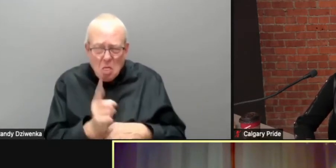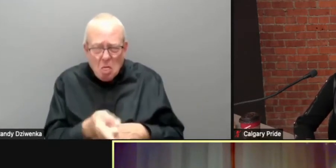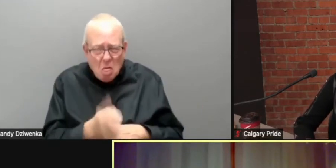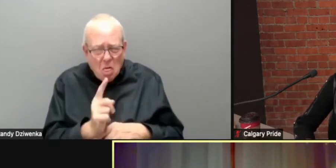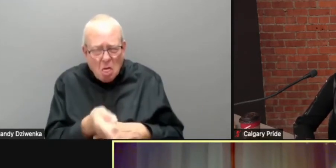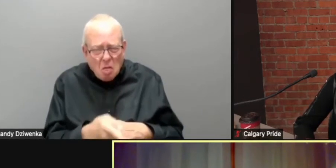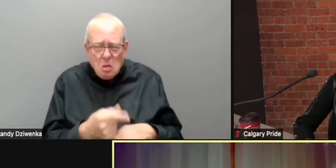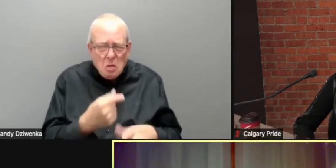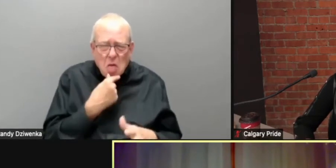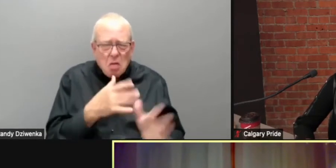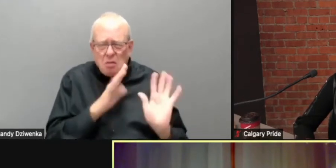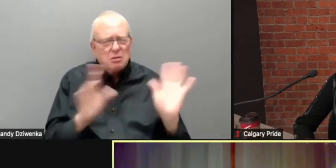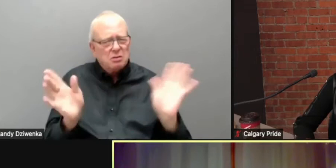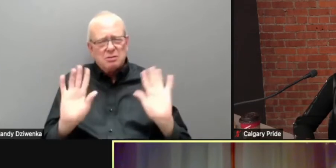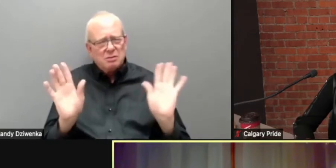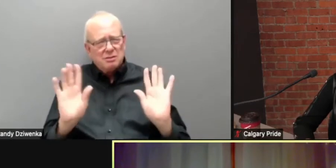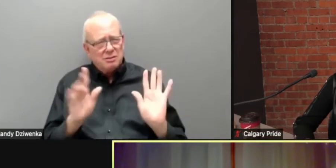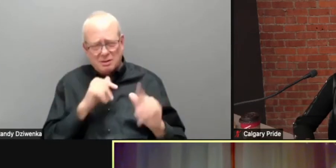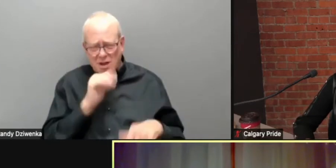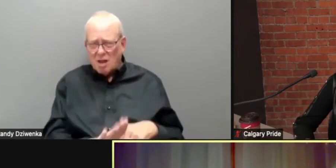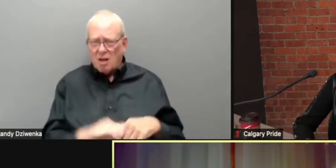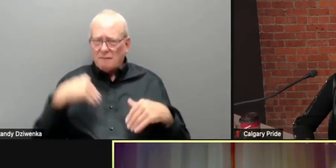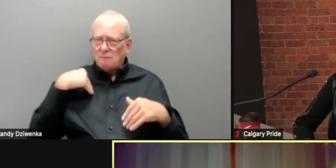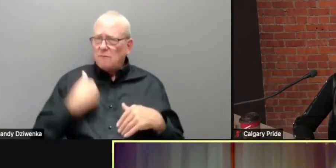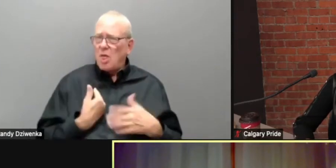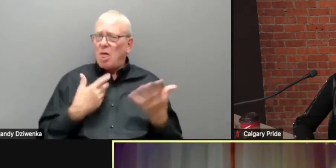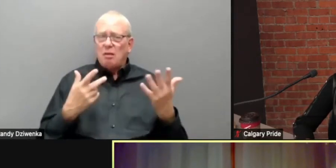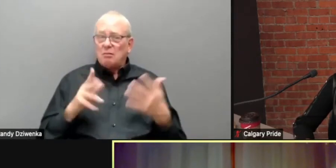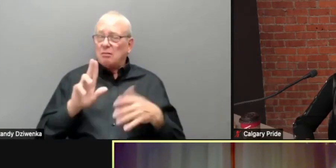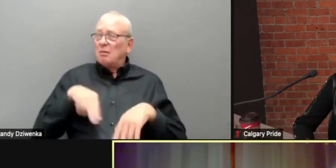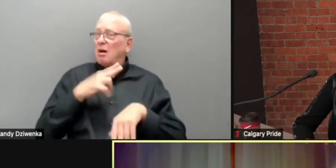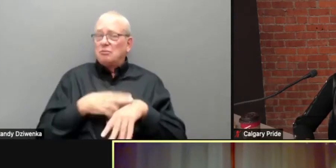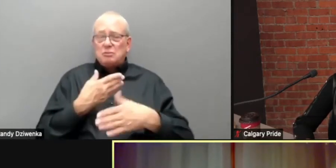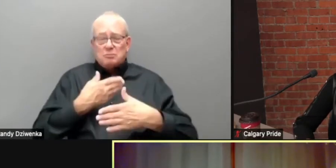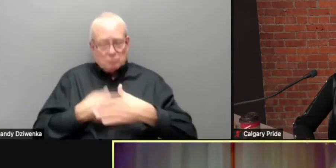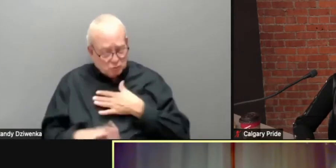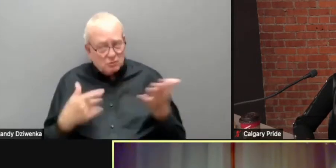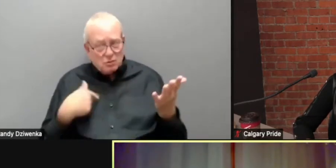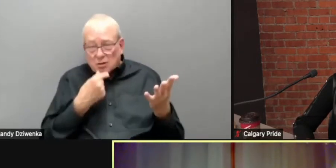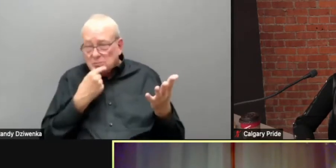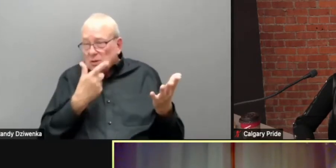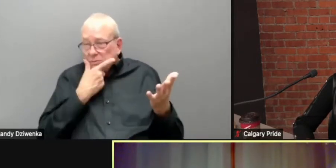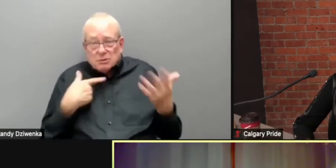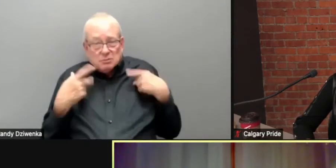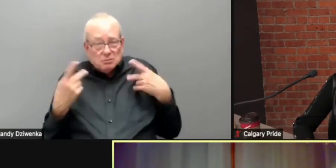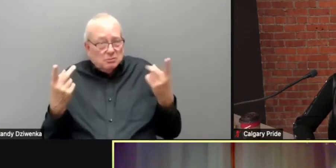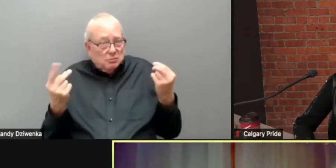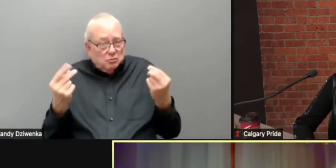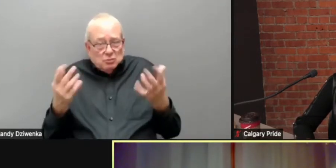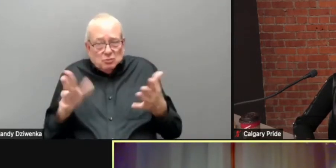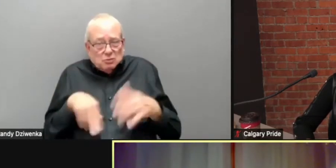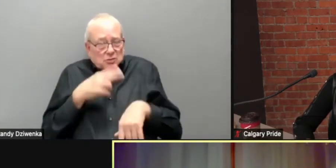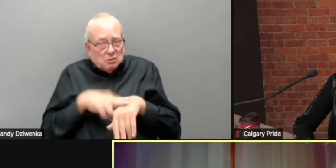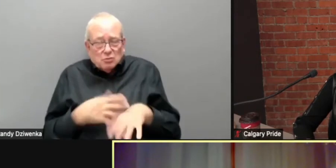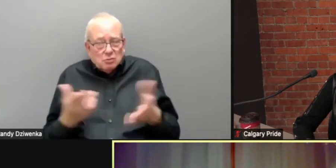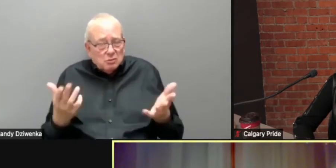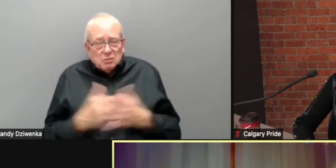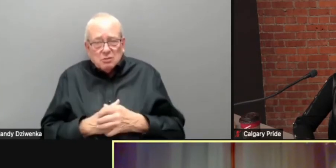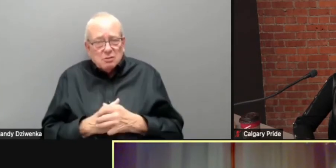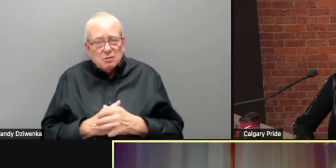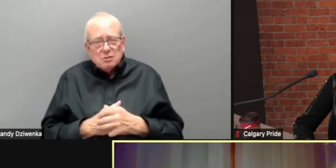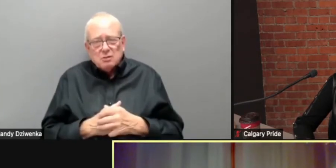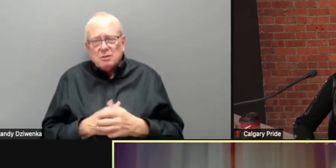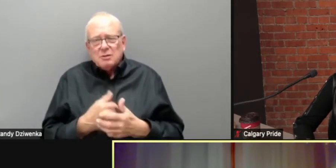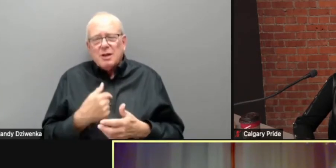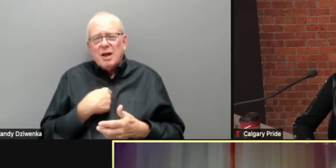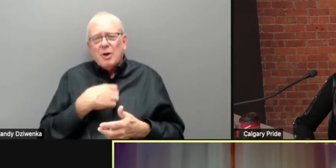natural. Yes. I mean, you have to just let him be. I just wish we were there with him sooner. He came out in 2011,